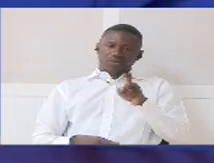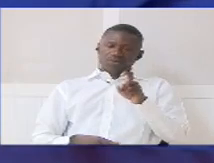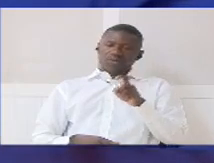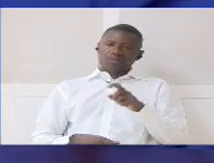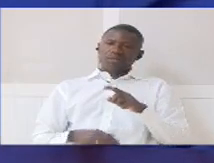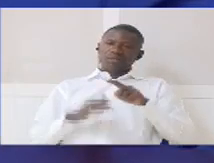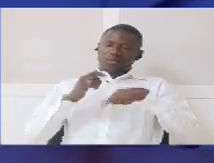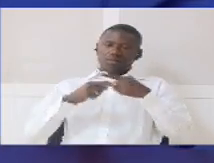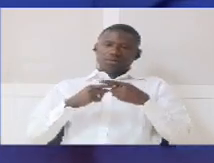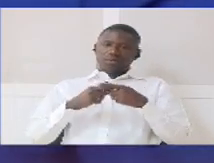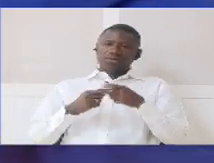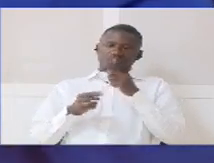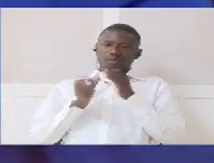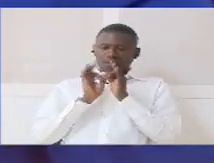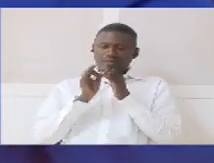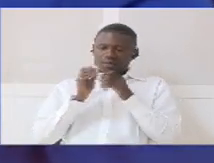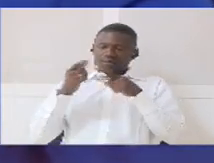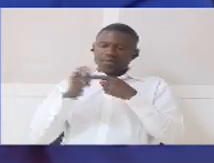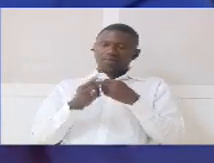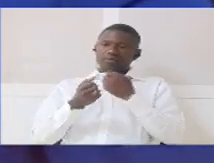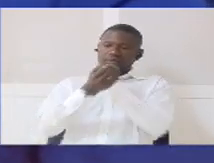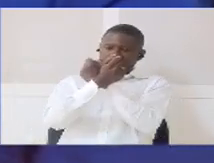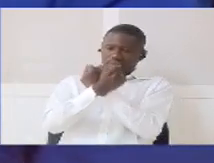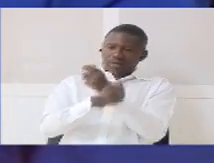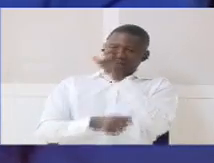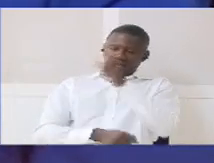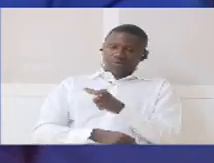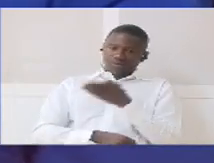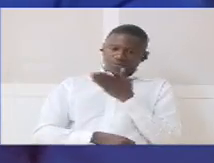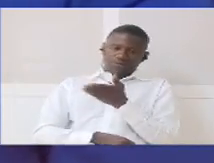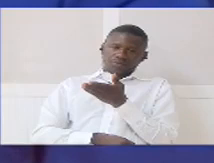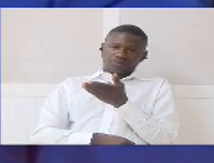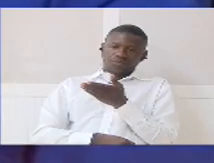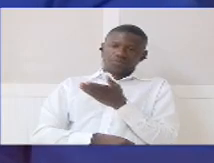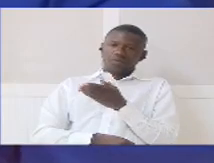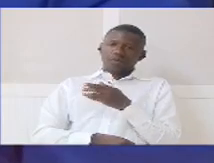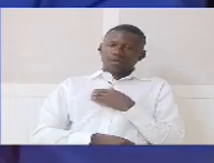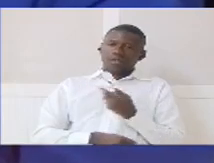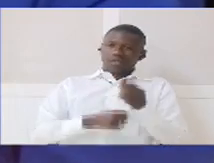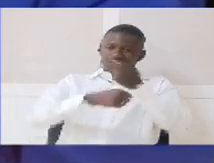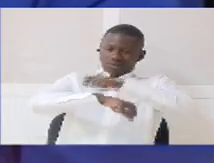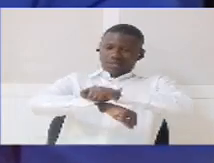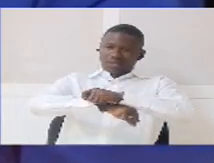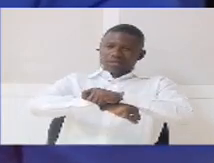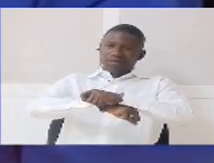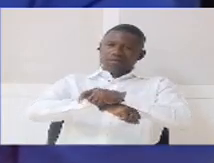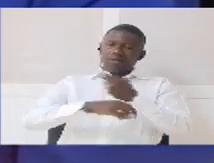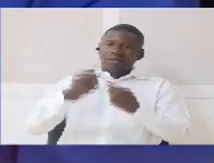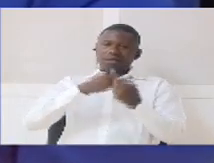you did mention that the prisoners are locked in again about 5